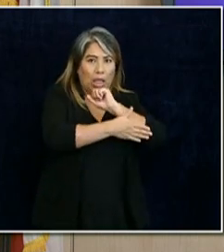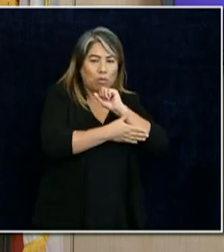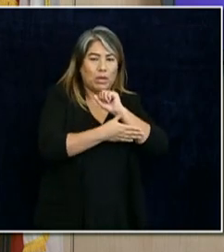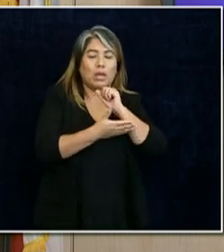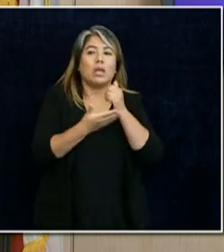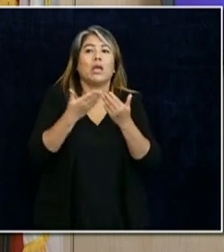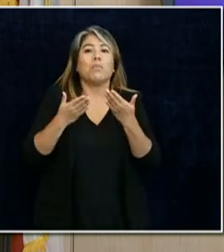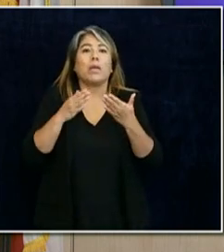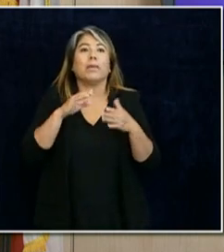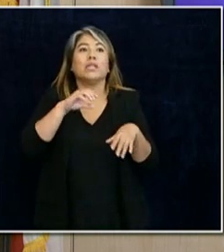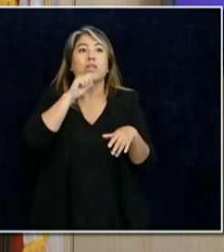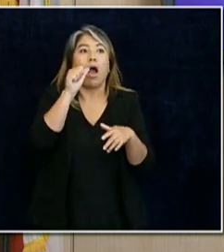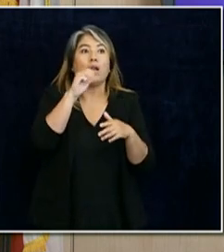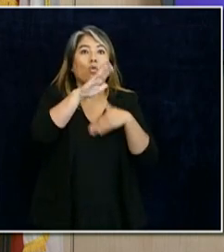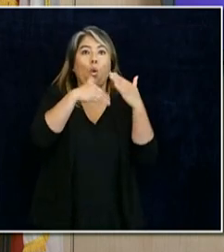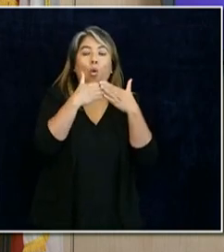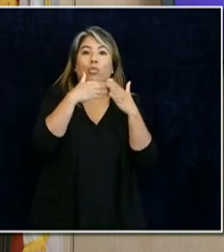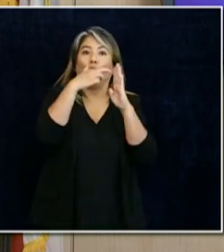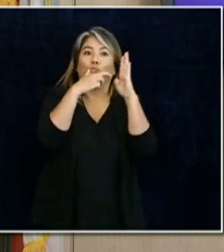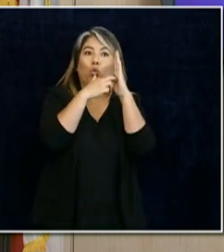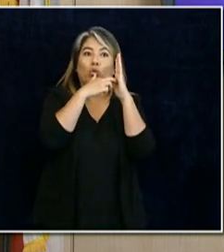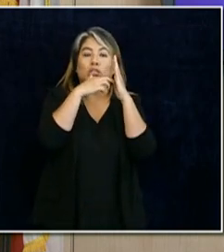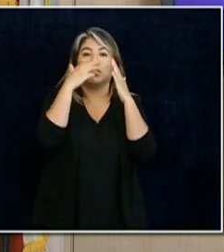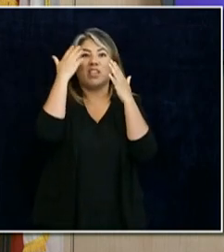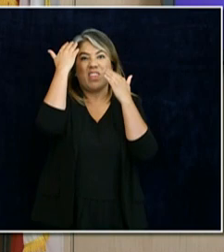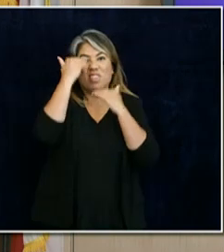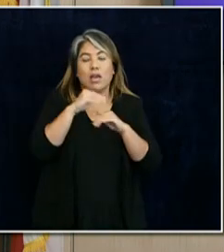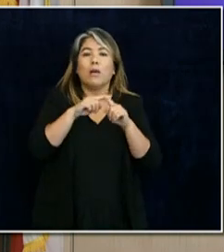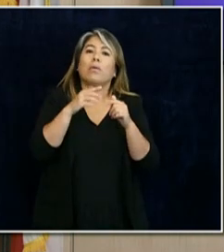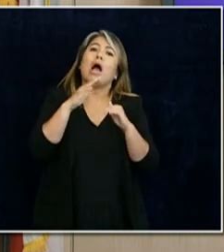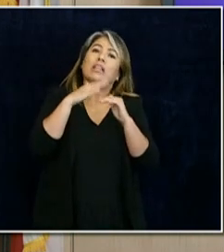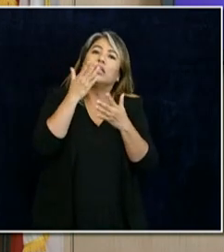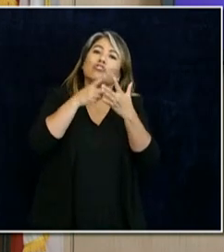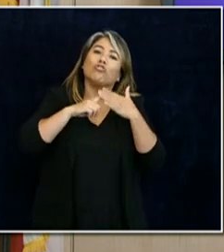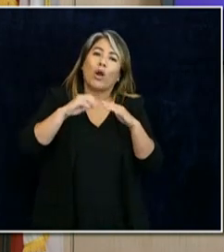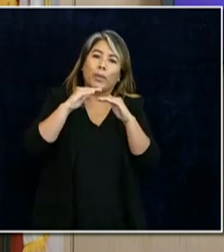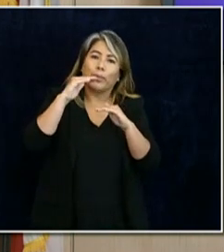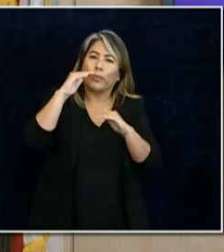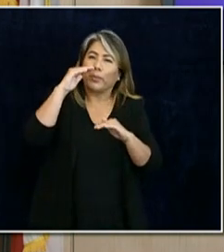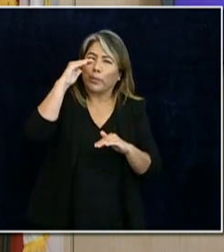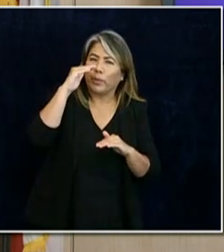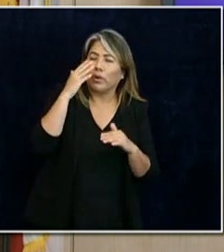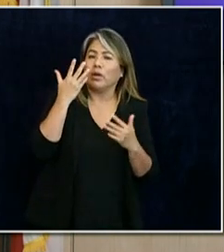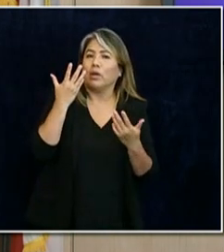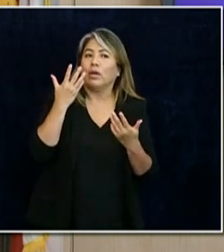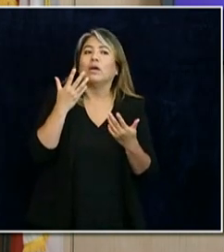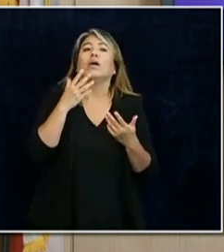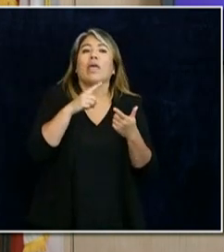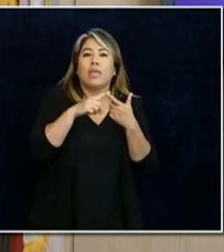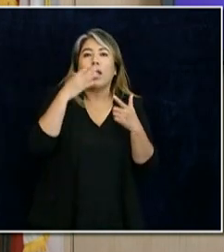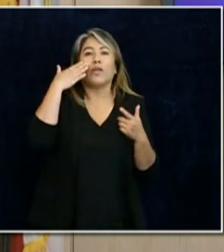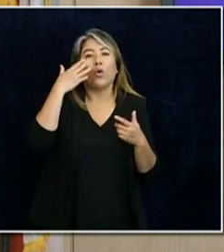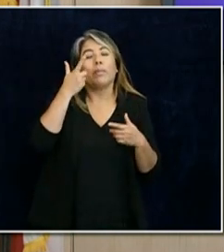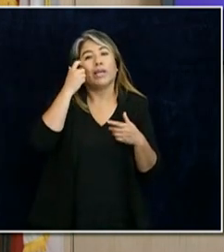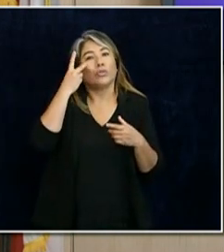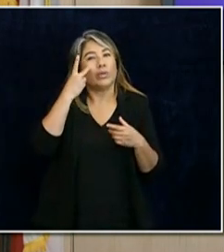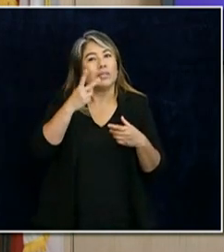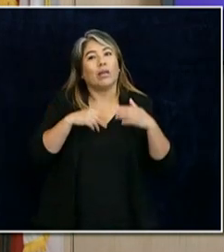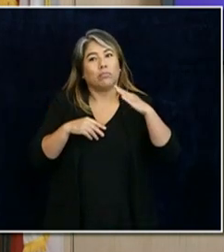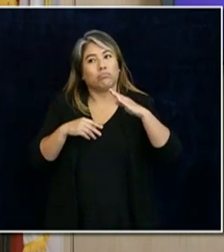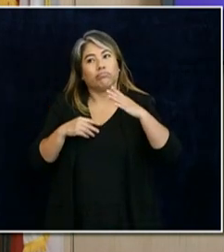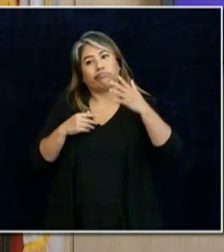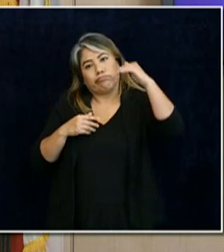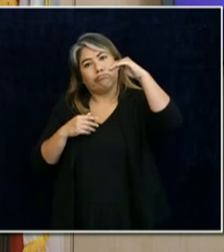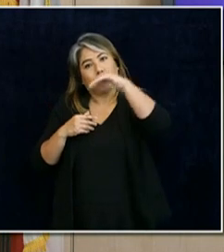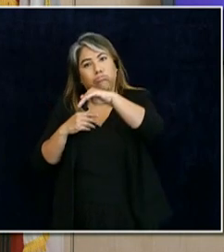unroll back all of the restrictions, but at least start loosening some of them if we continue tracking in the right direction? I know some businesses